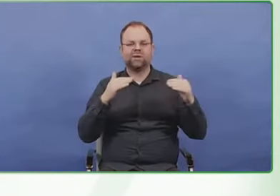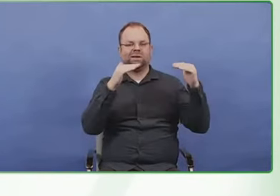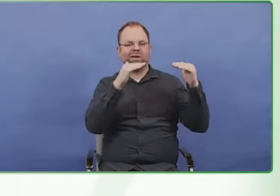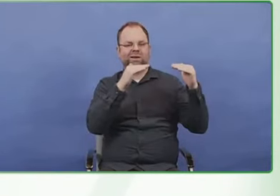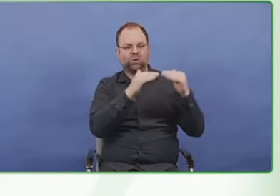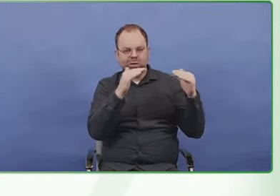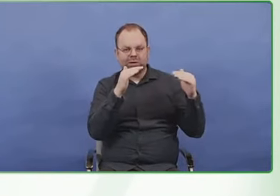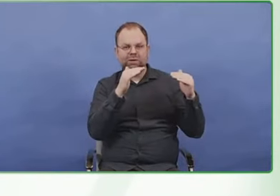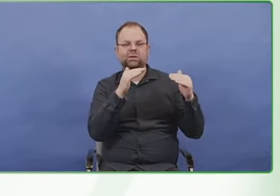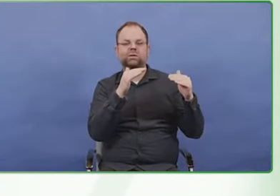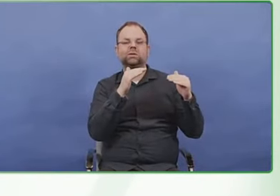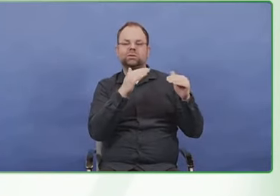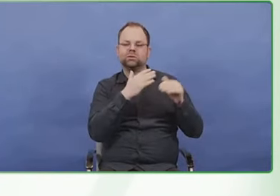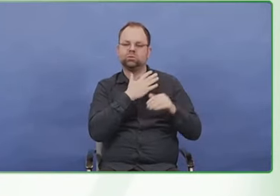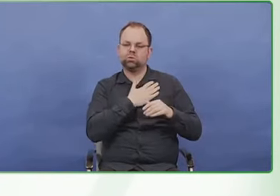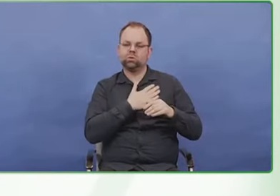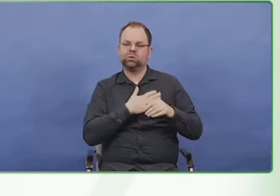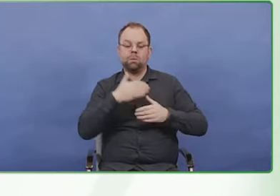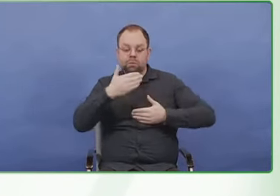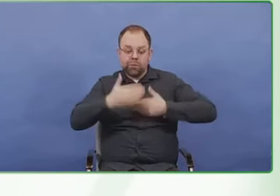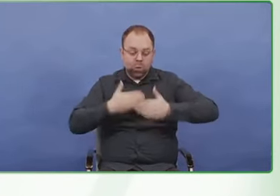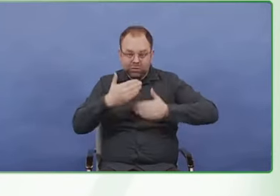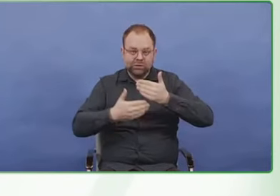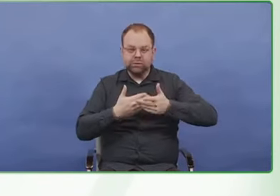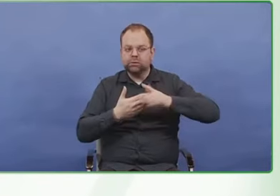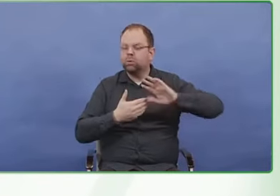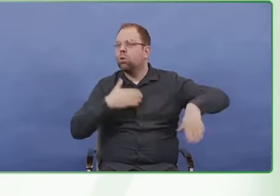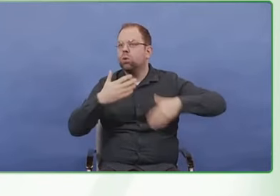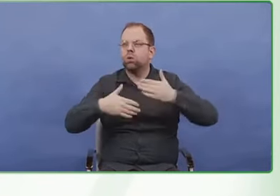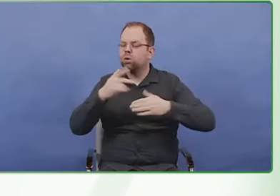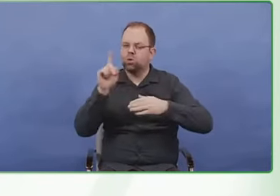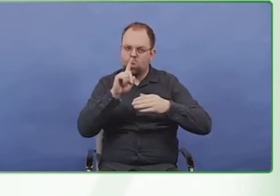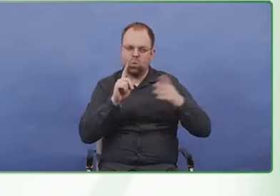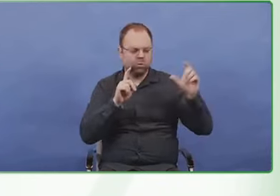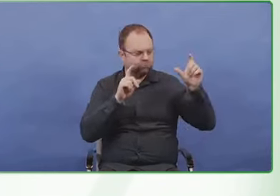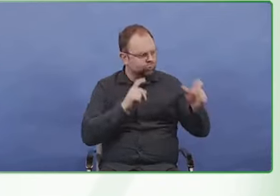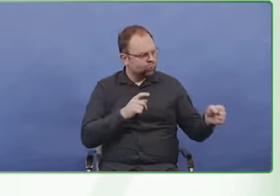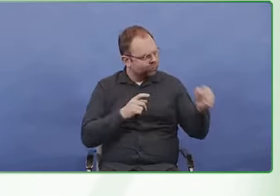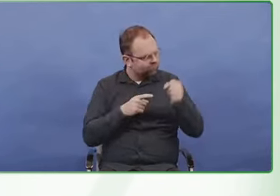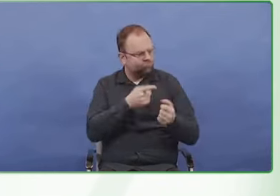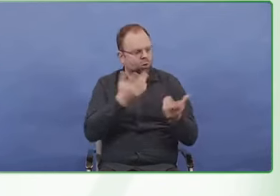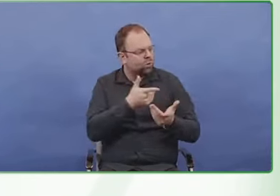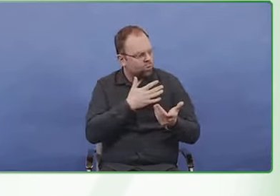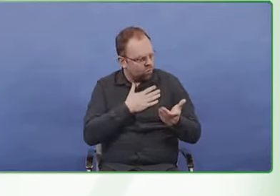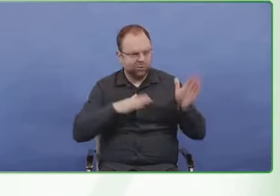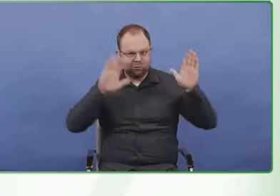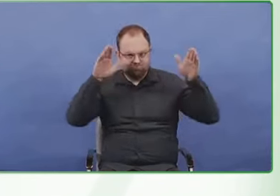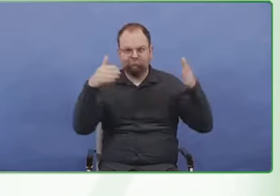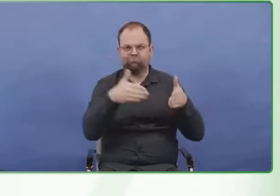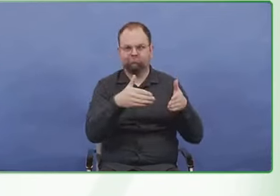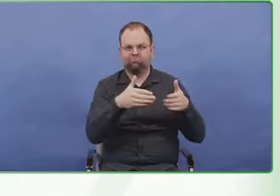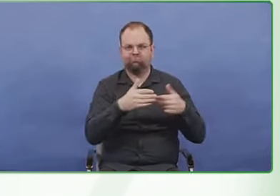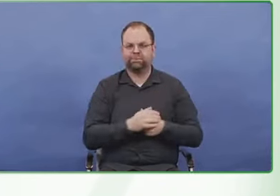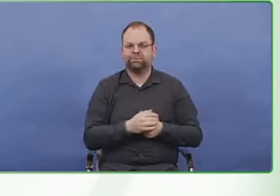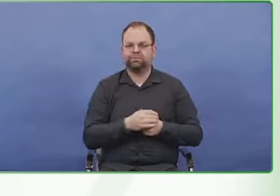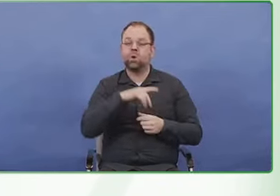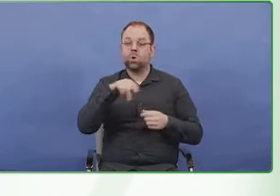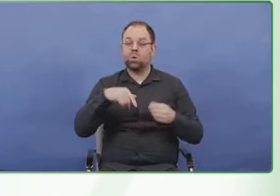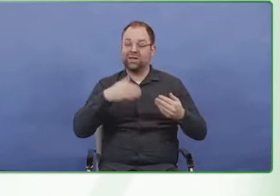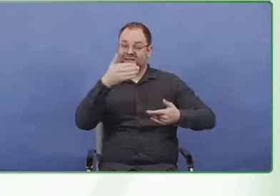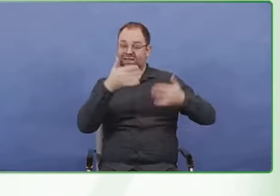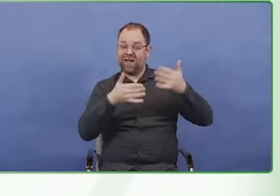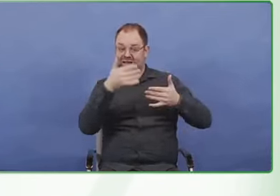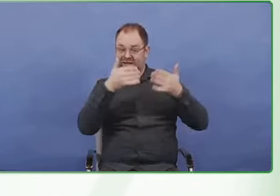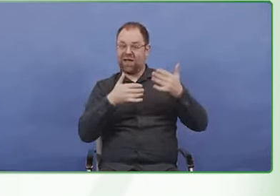this. So how are we going to do it? So this goal is to provide a framework for action that will lead to disability-inclusive health